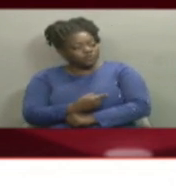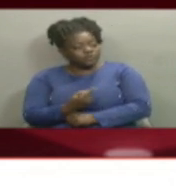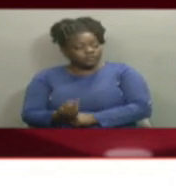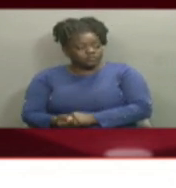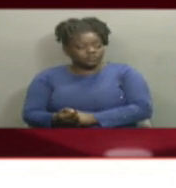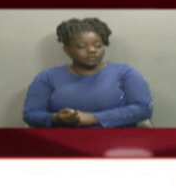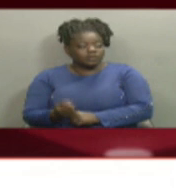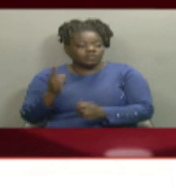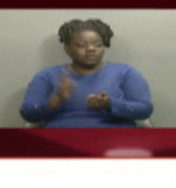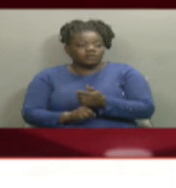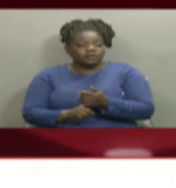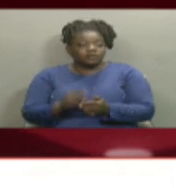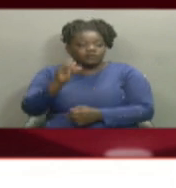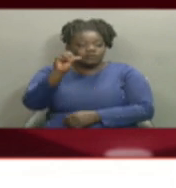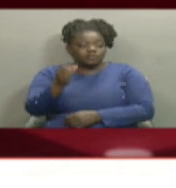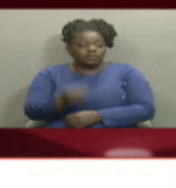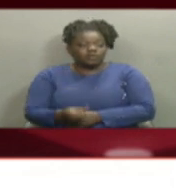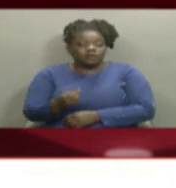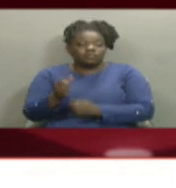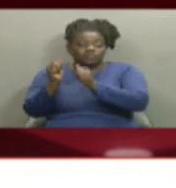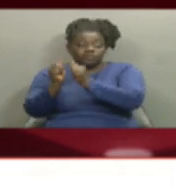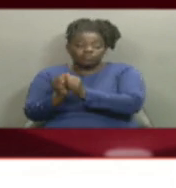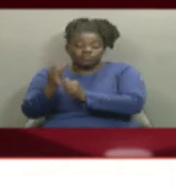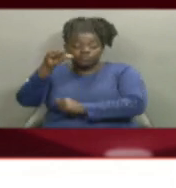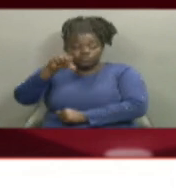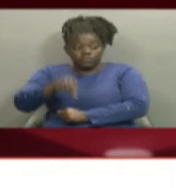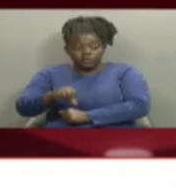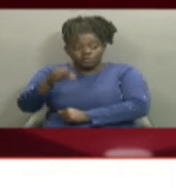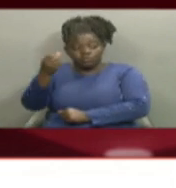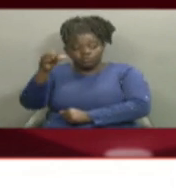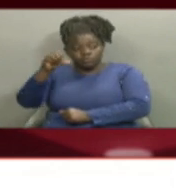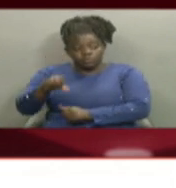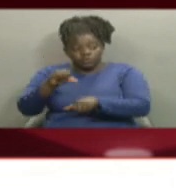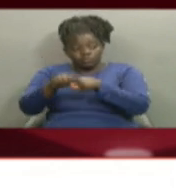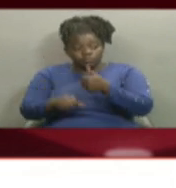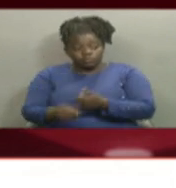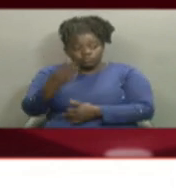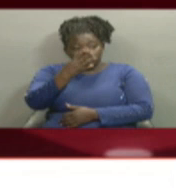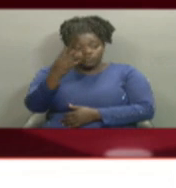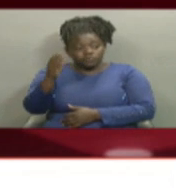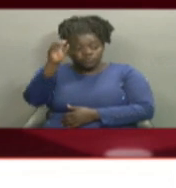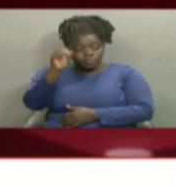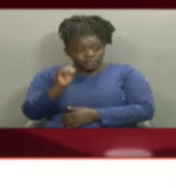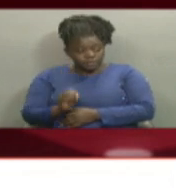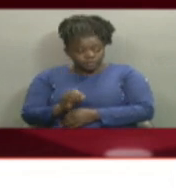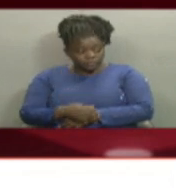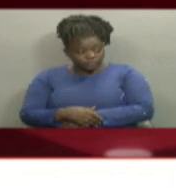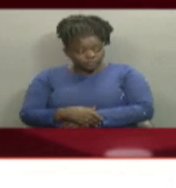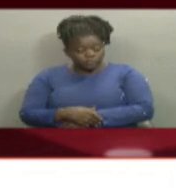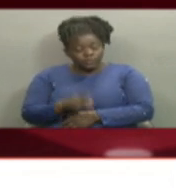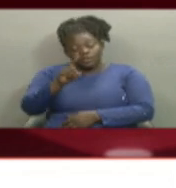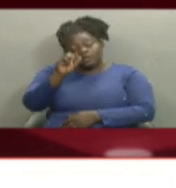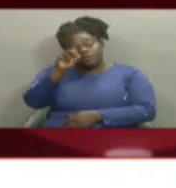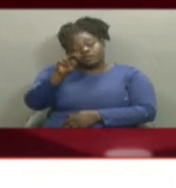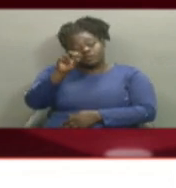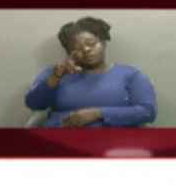owaluti sipata afunye obululu 6,010 mulwenda mu 6,009 nga bwe butundu 40 ku buli 10. David Wayiga